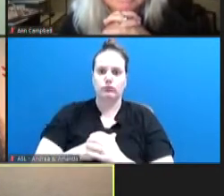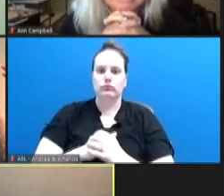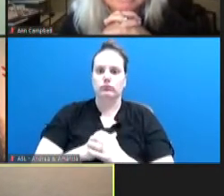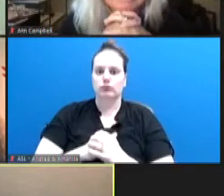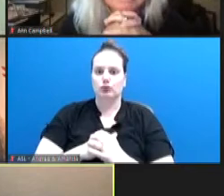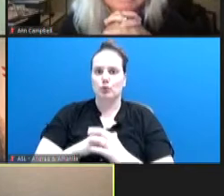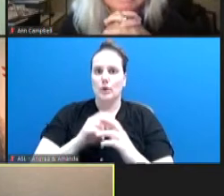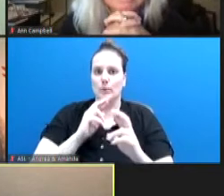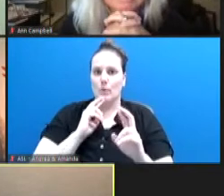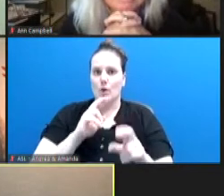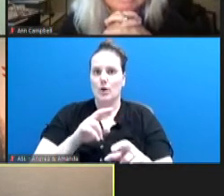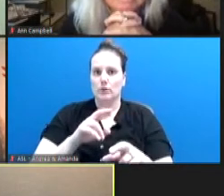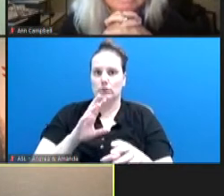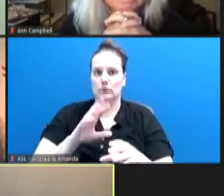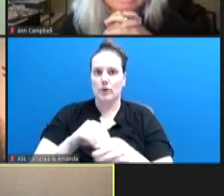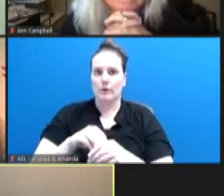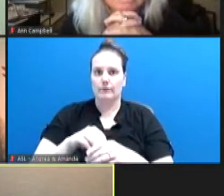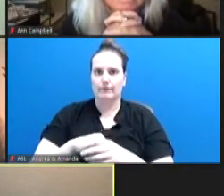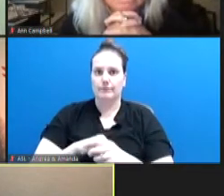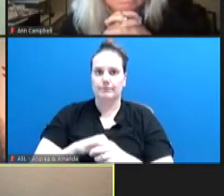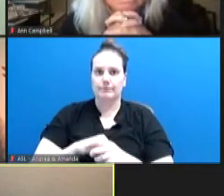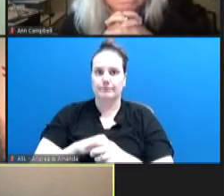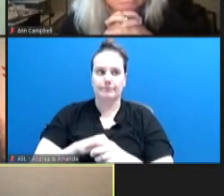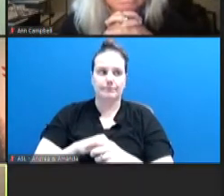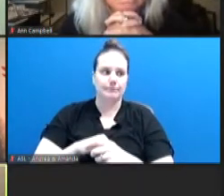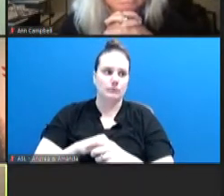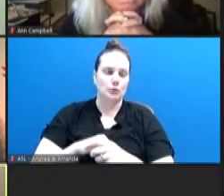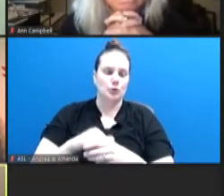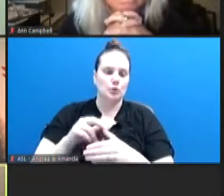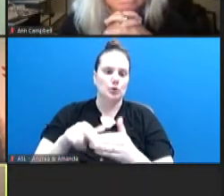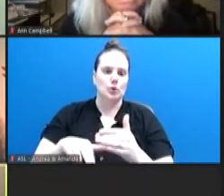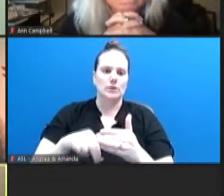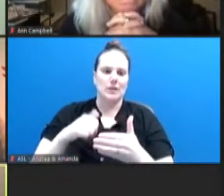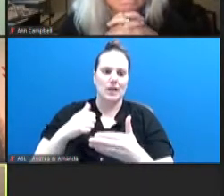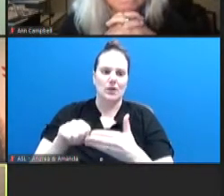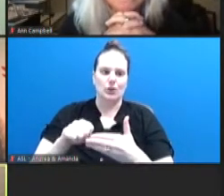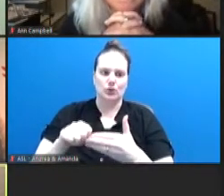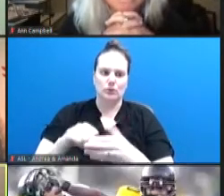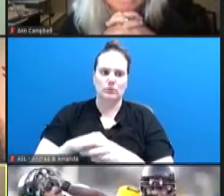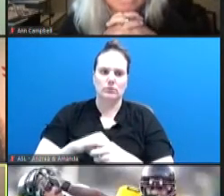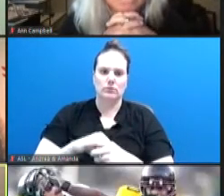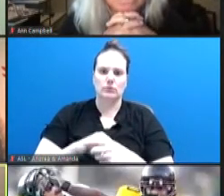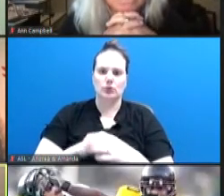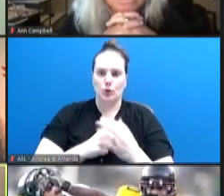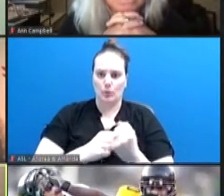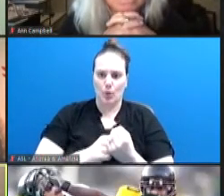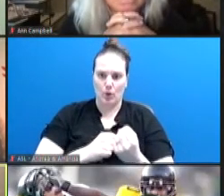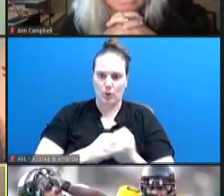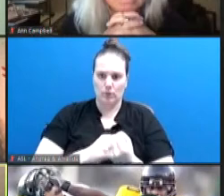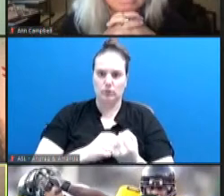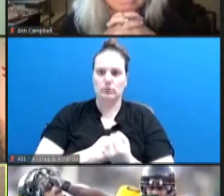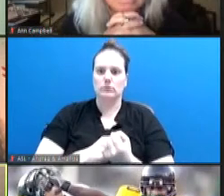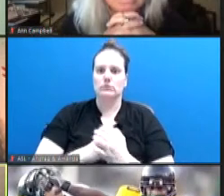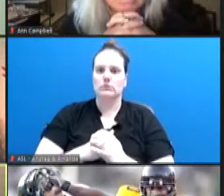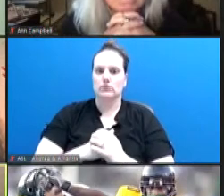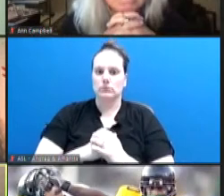report has to well, the end result is this letter of support in